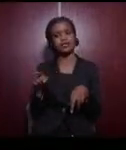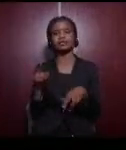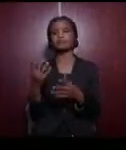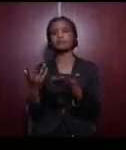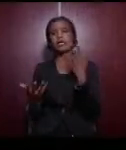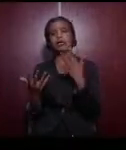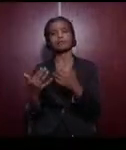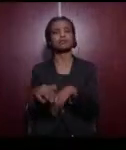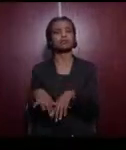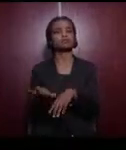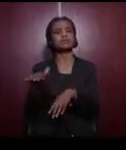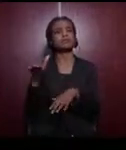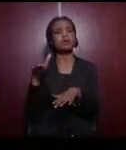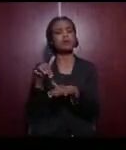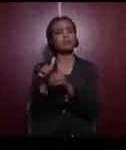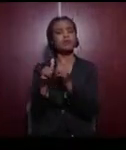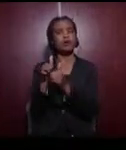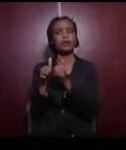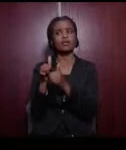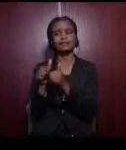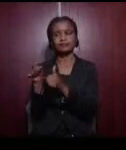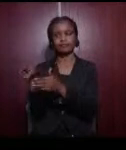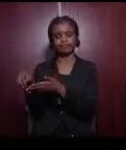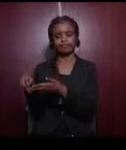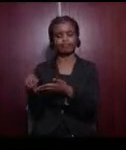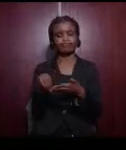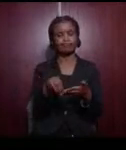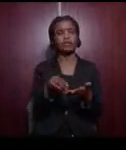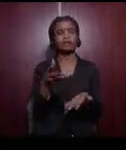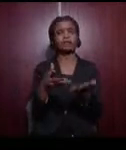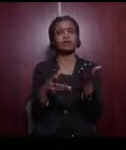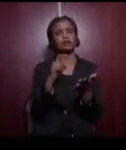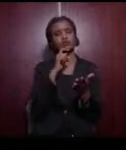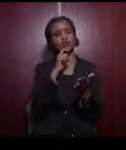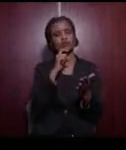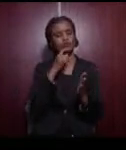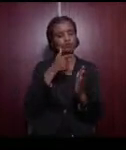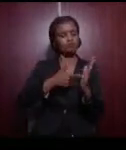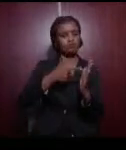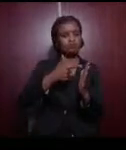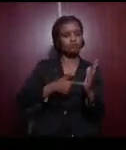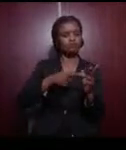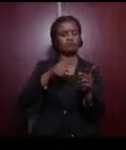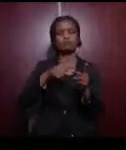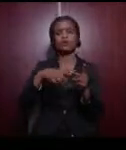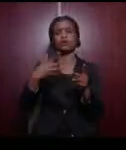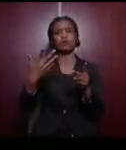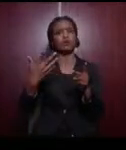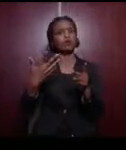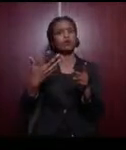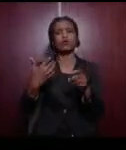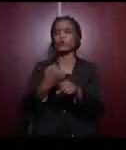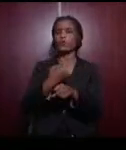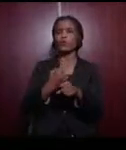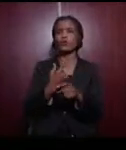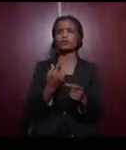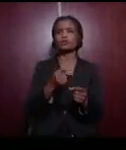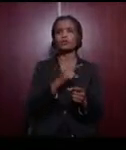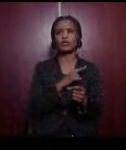is the handwork and other stuff, welding, panel beating, car spraying, everything. If city, why